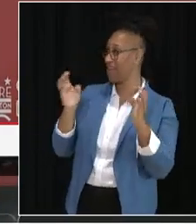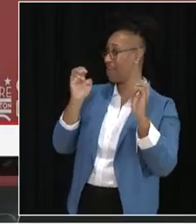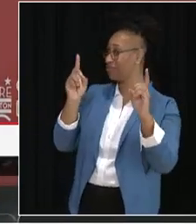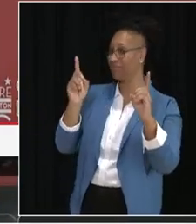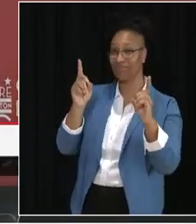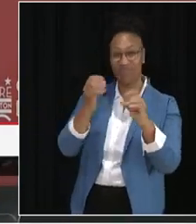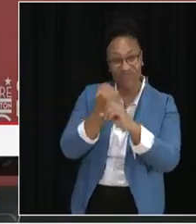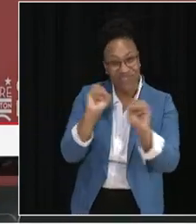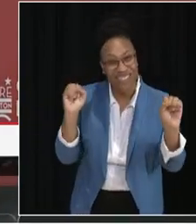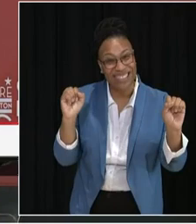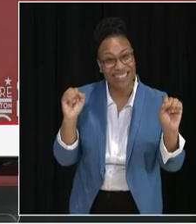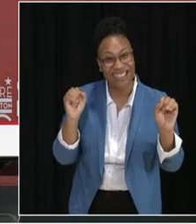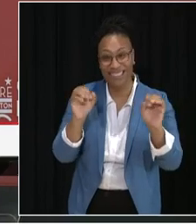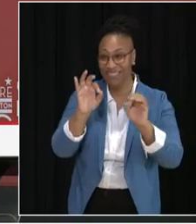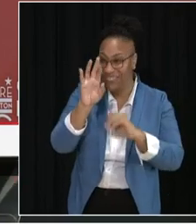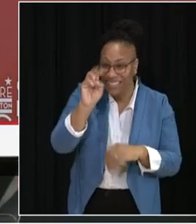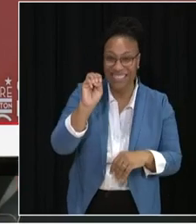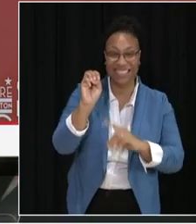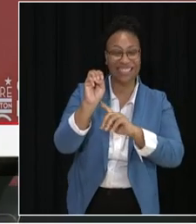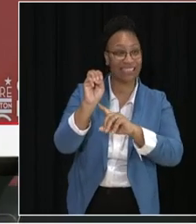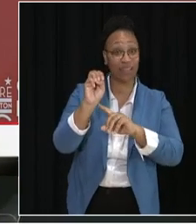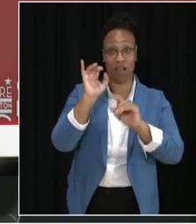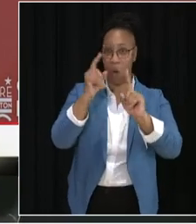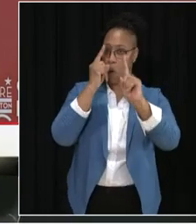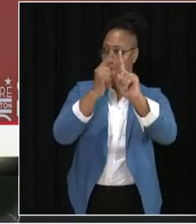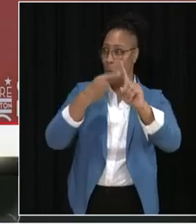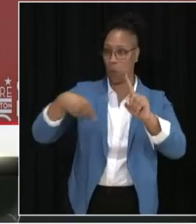the best urban school district in the United